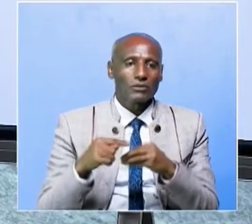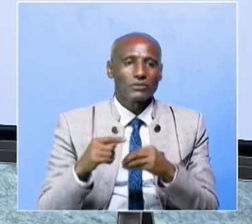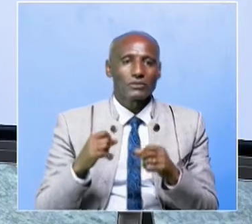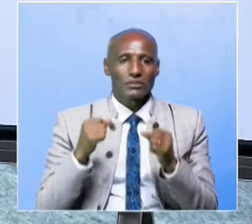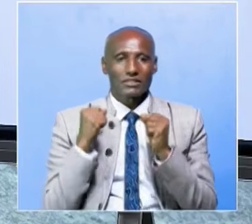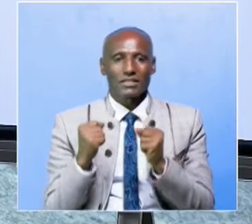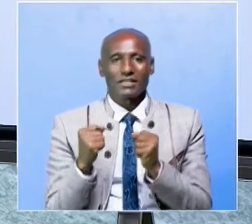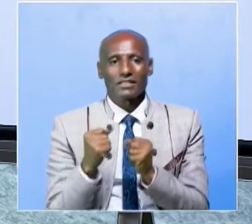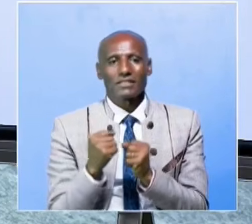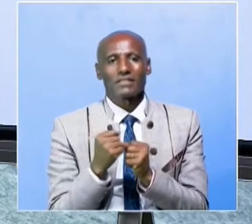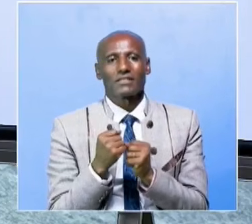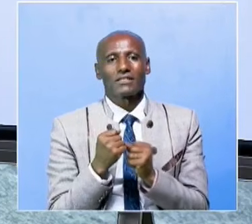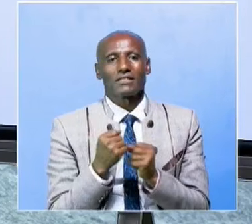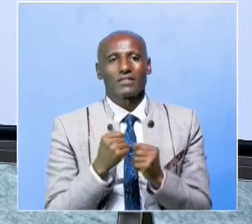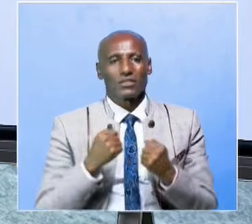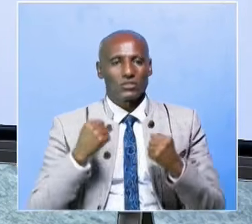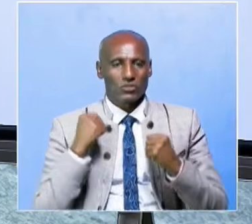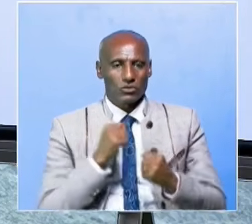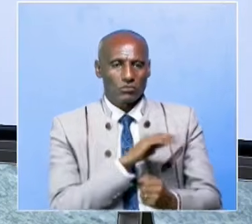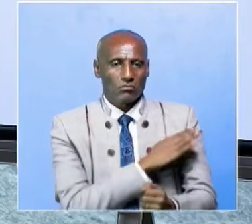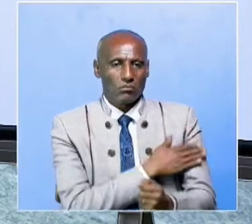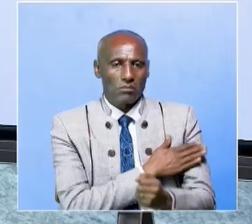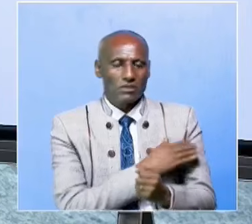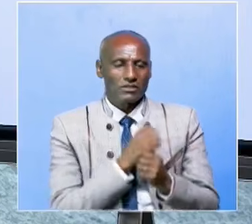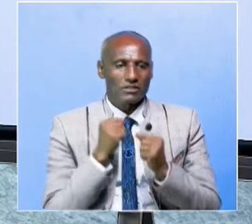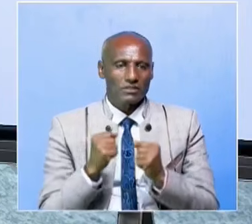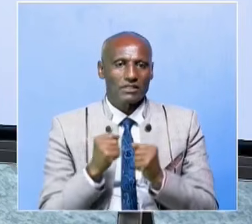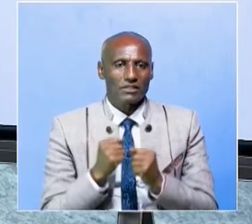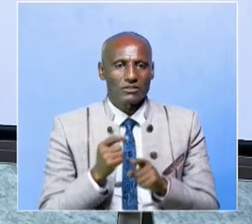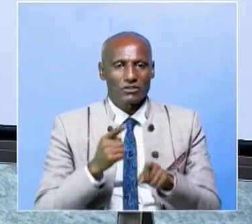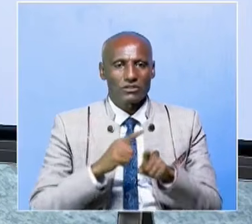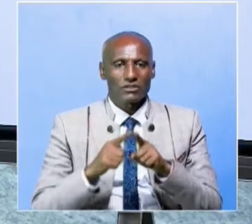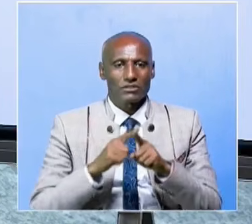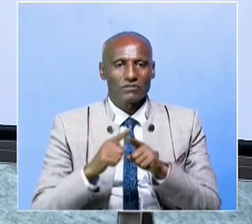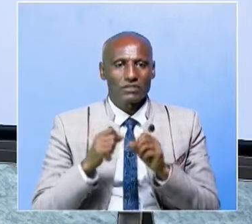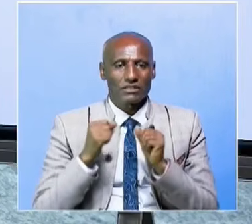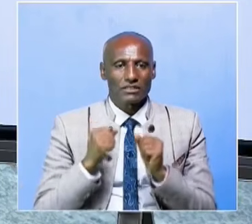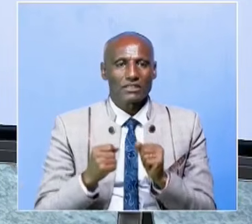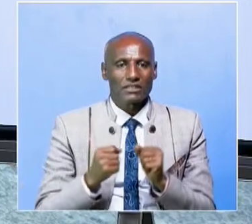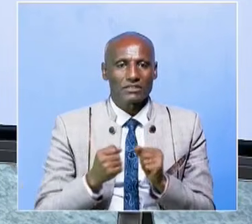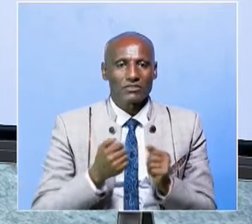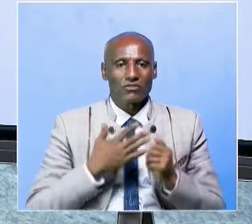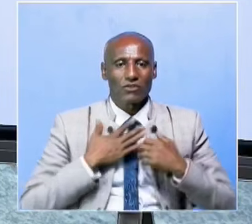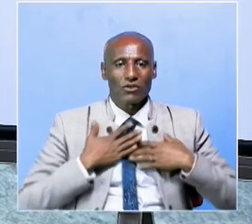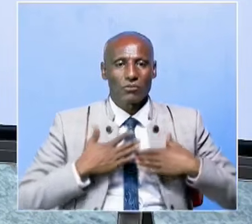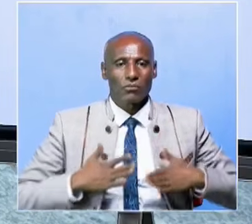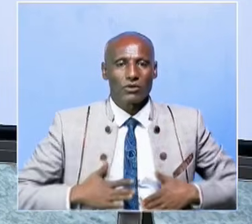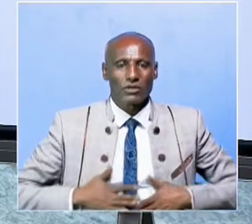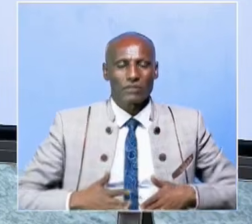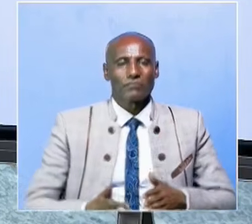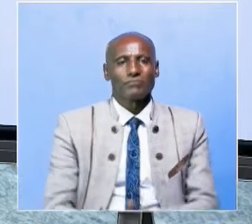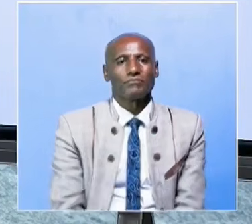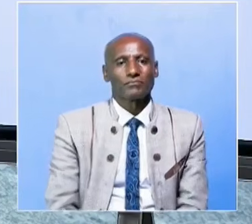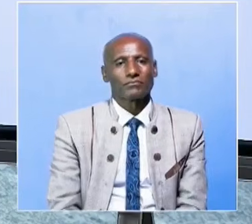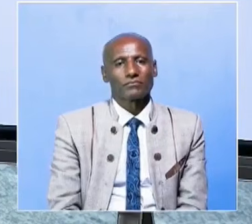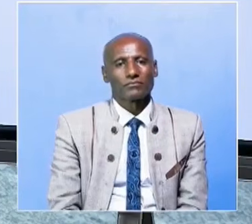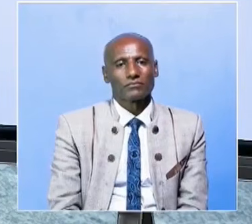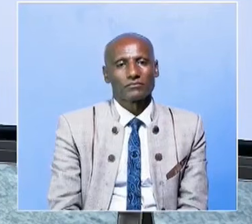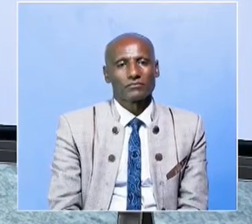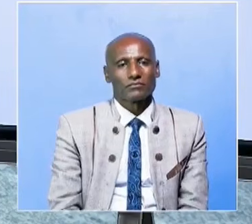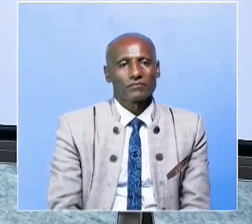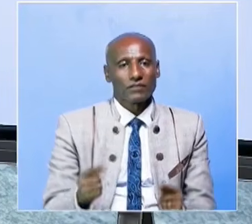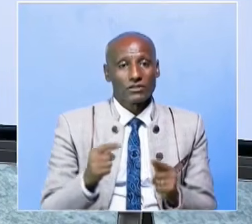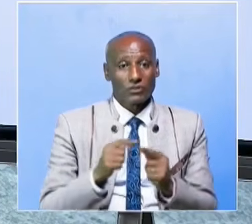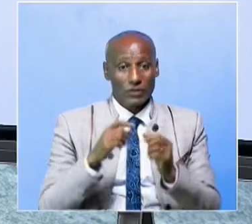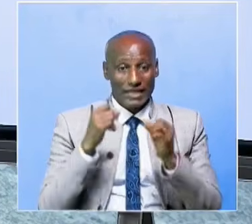strength or your muscle strength or different strength of our body. So to enhance